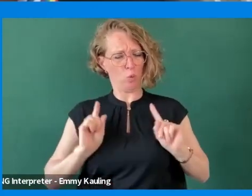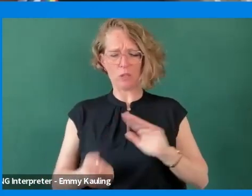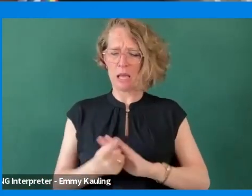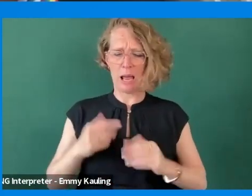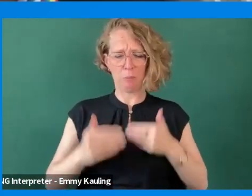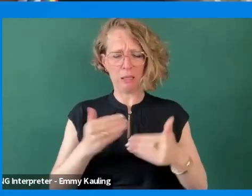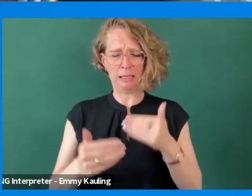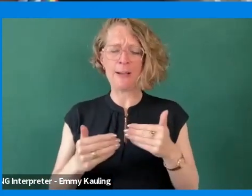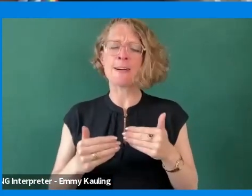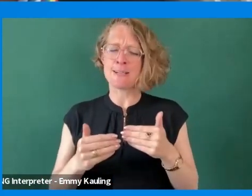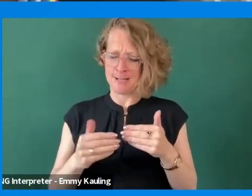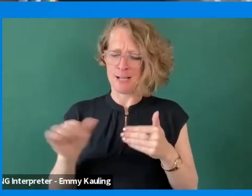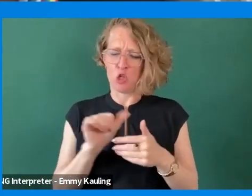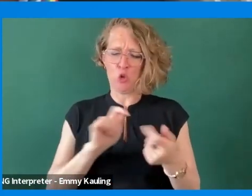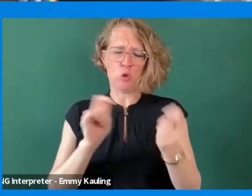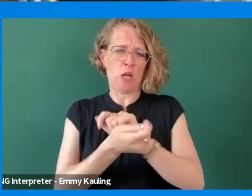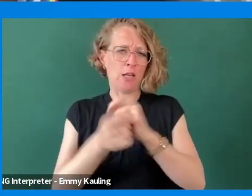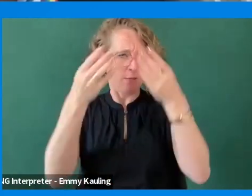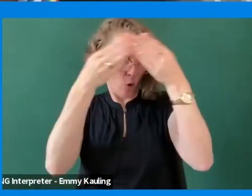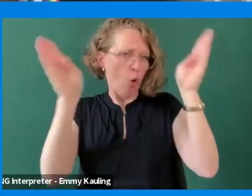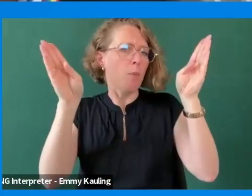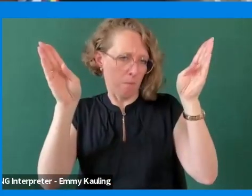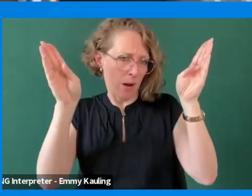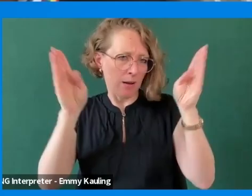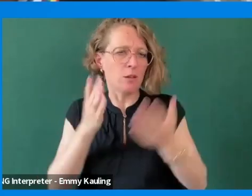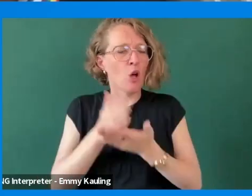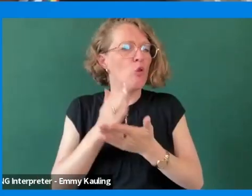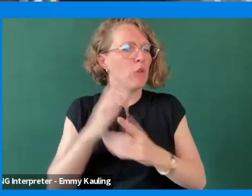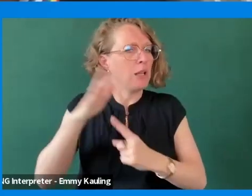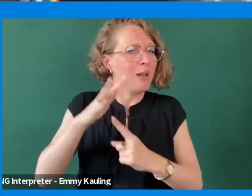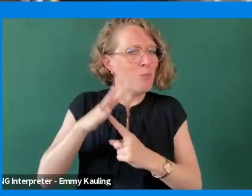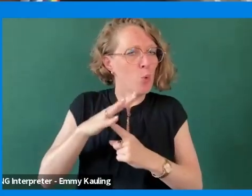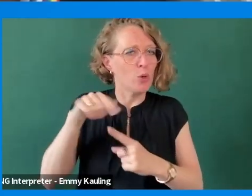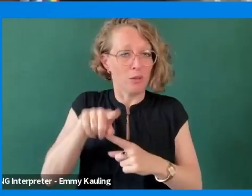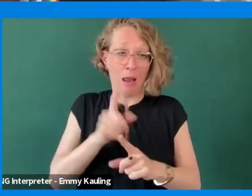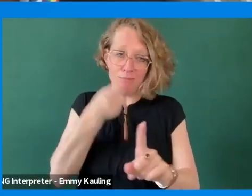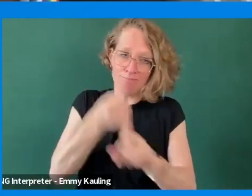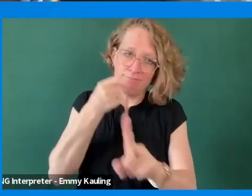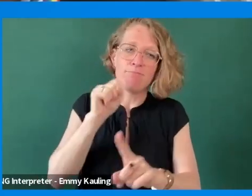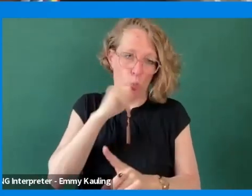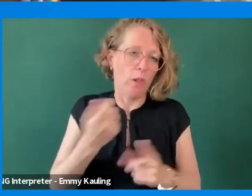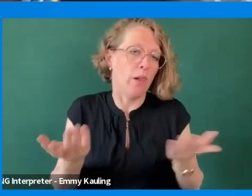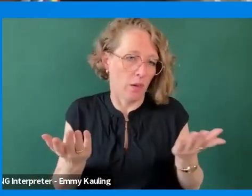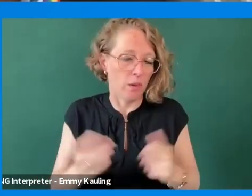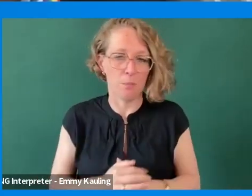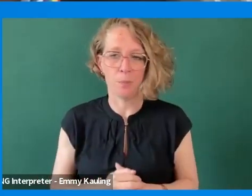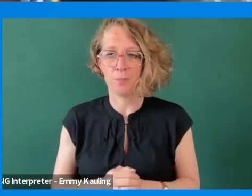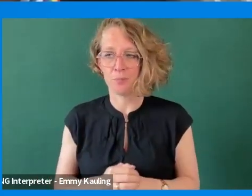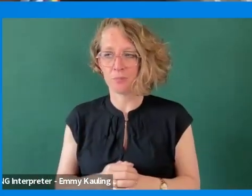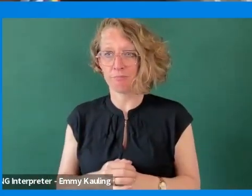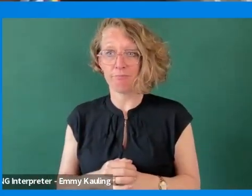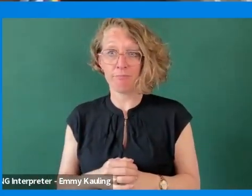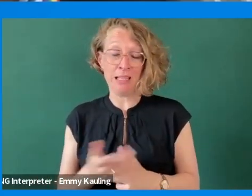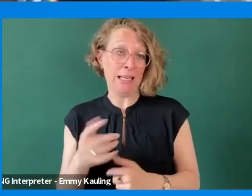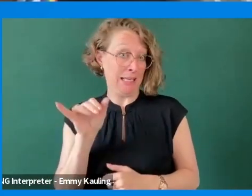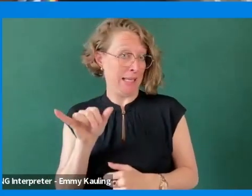for changes that are really fundamental and consequential. And yeah,